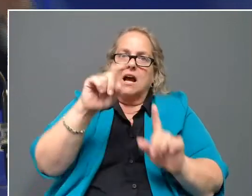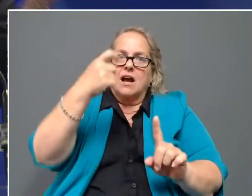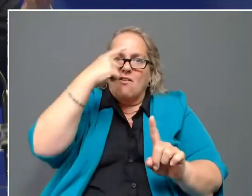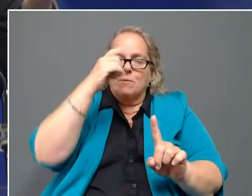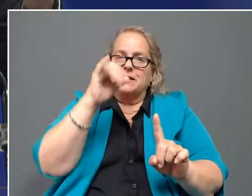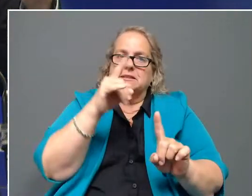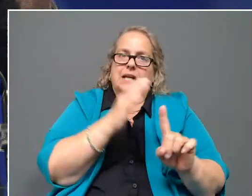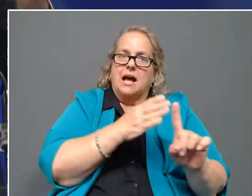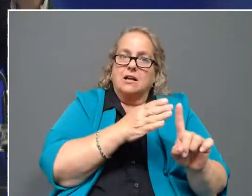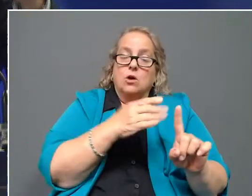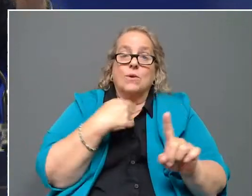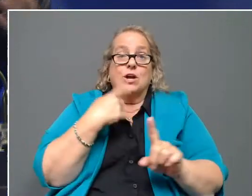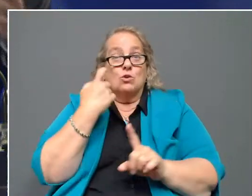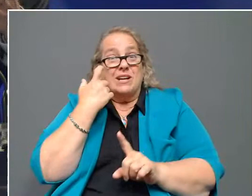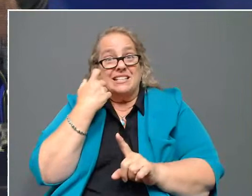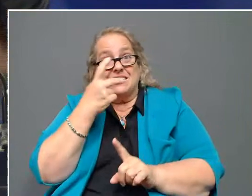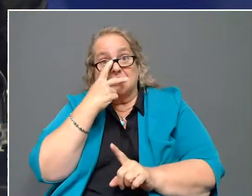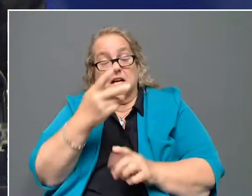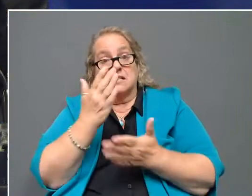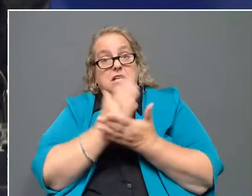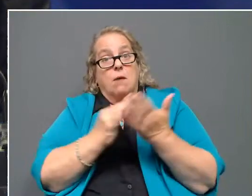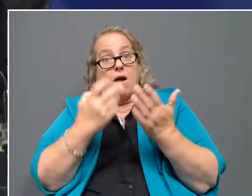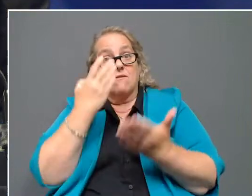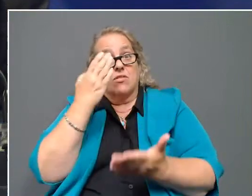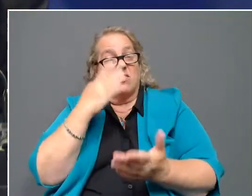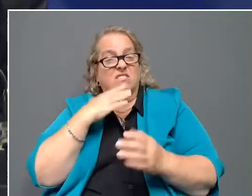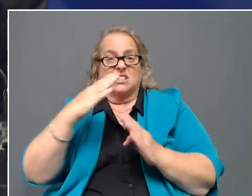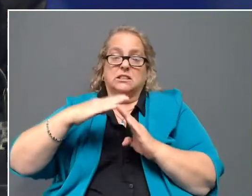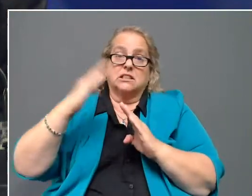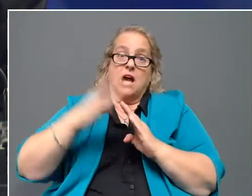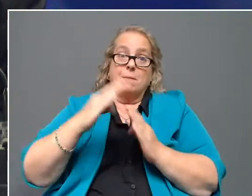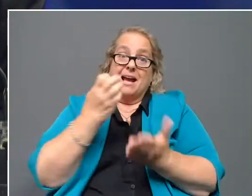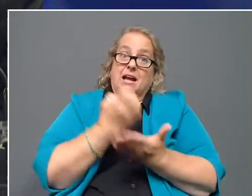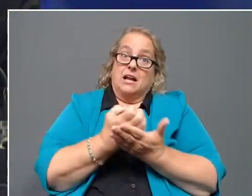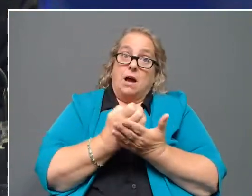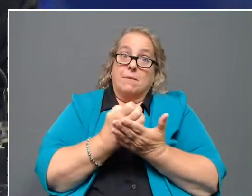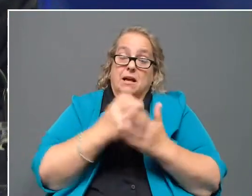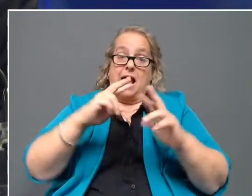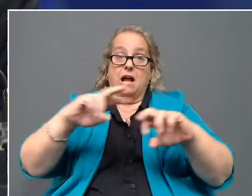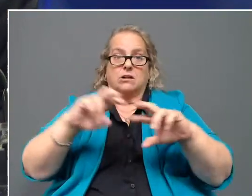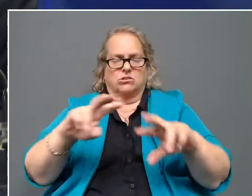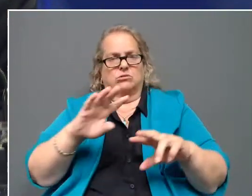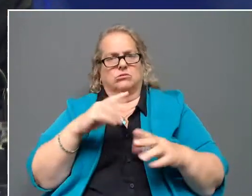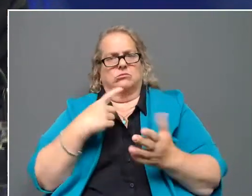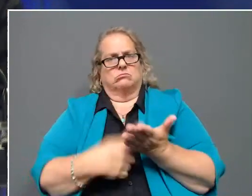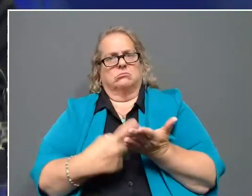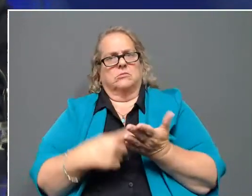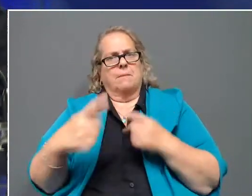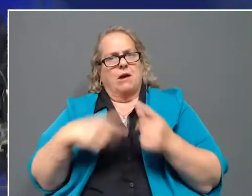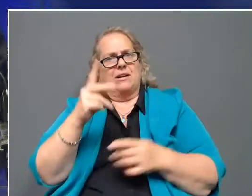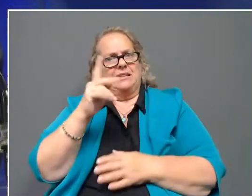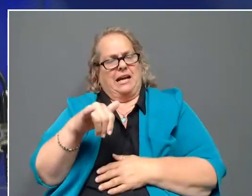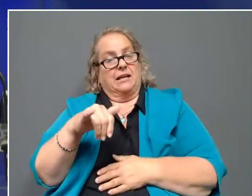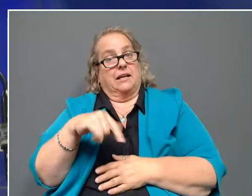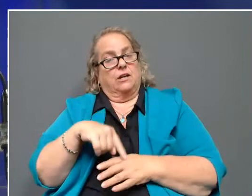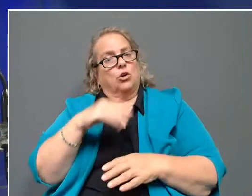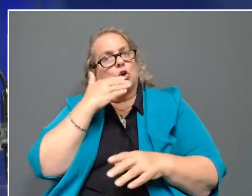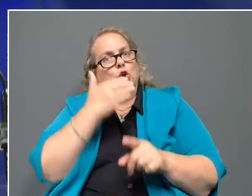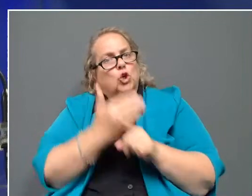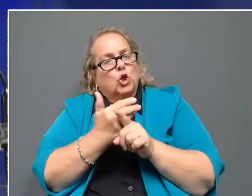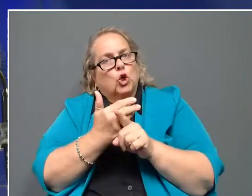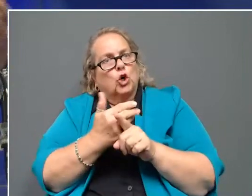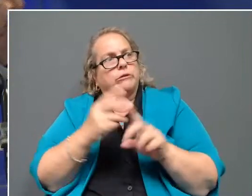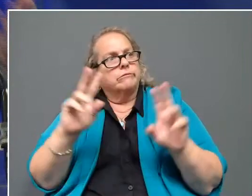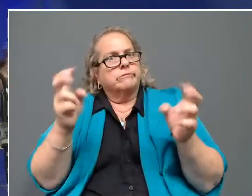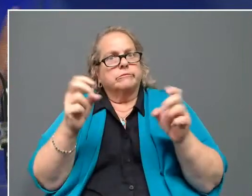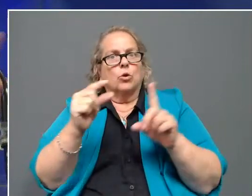recently seen some of the top economic analysts talking about us in good terms, terms we haven't seen in far too long. There